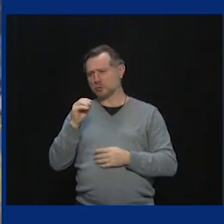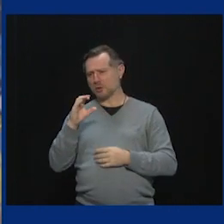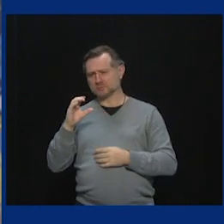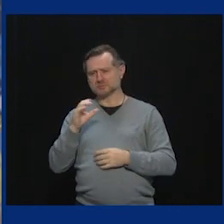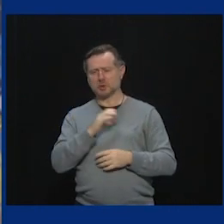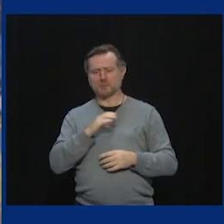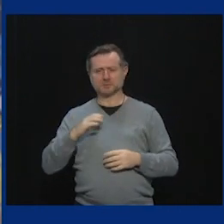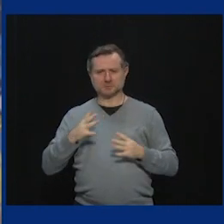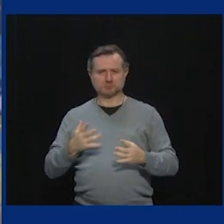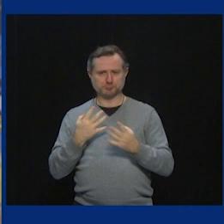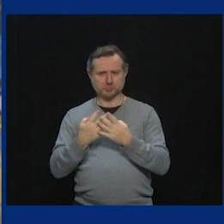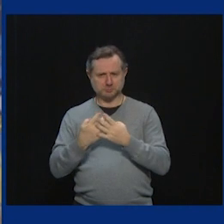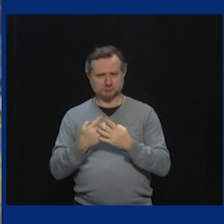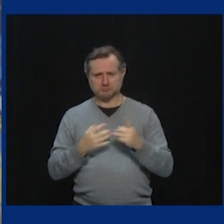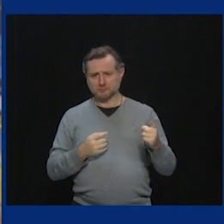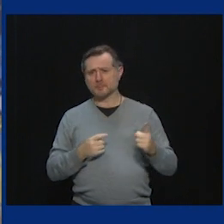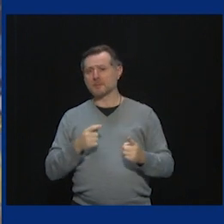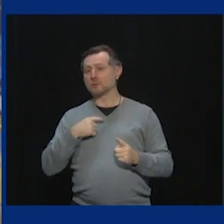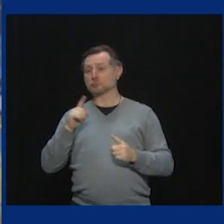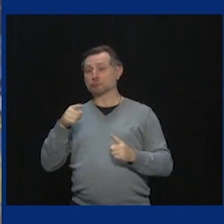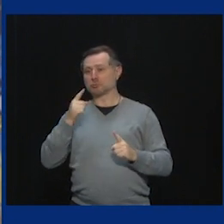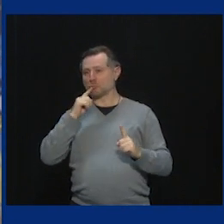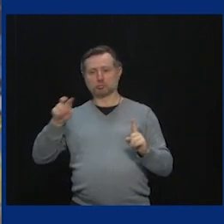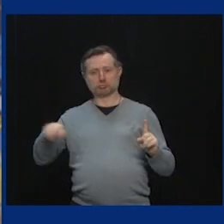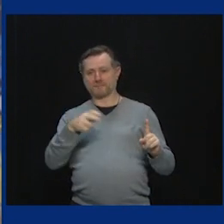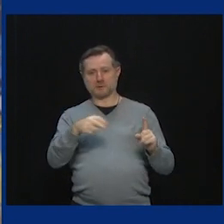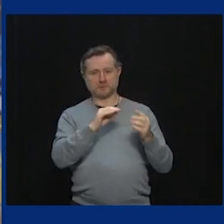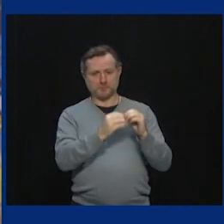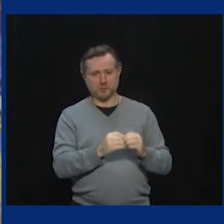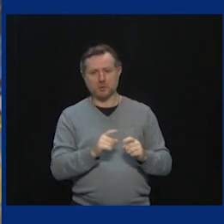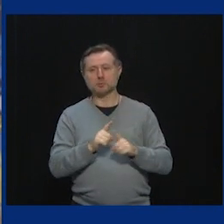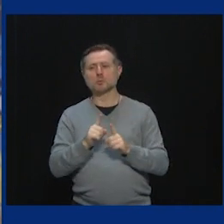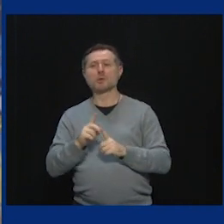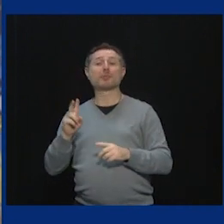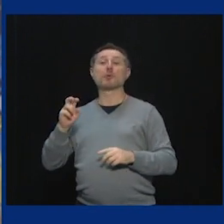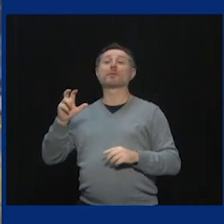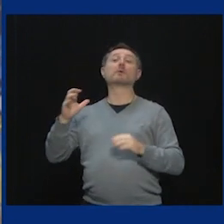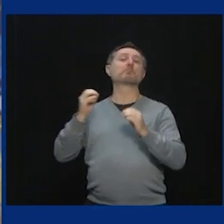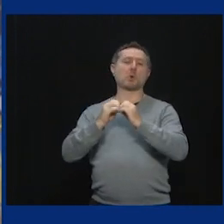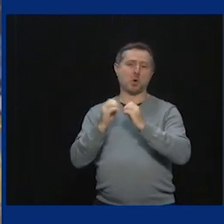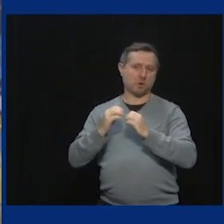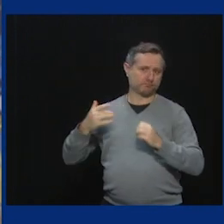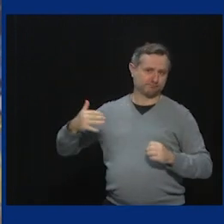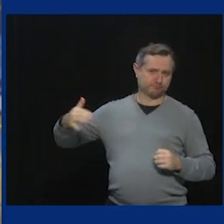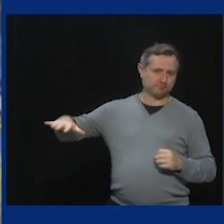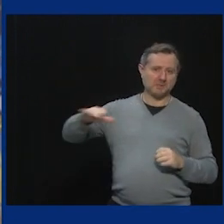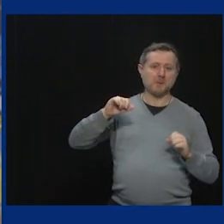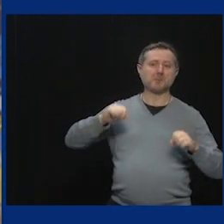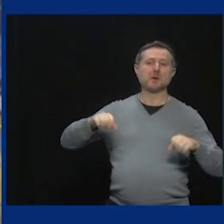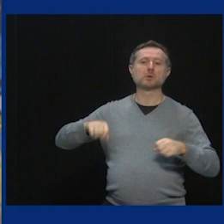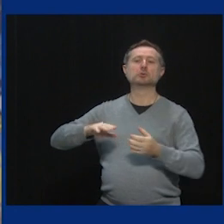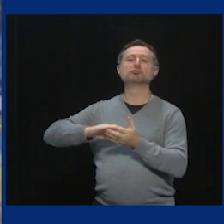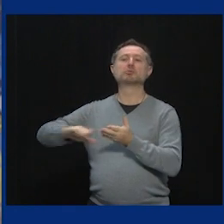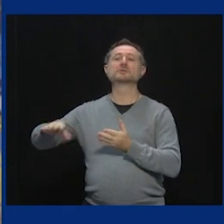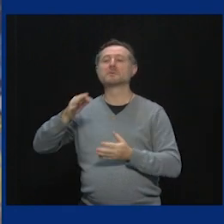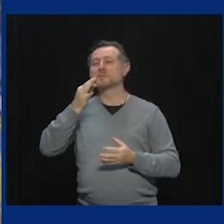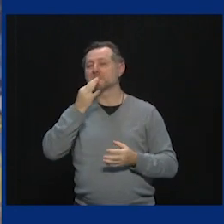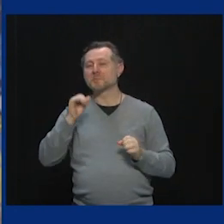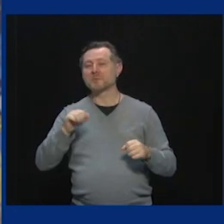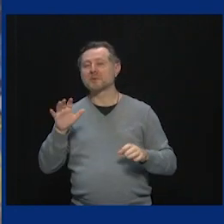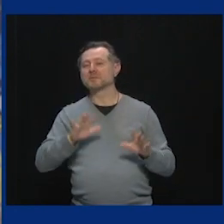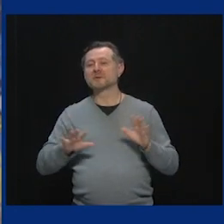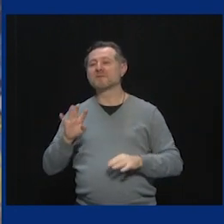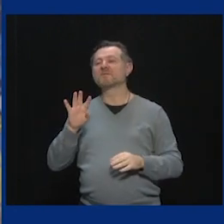that have been transferred. We have over several hundred more that are in a category of being released. We're doing about 40 a day right now just to